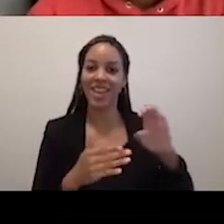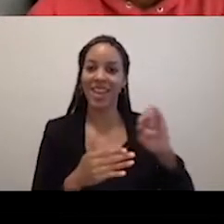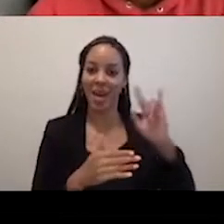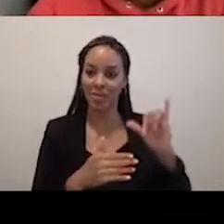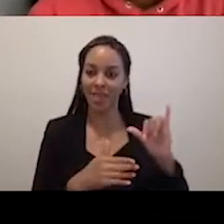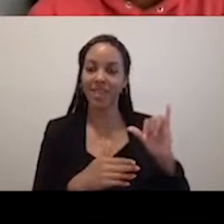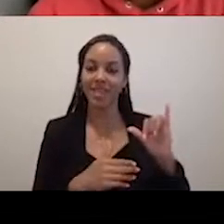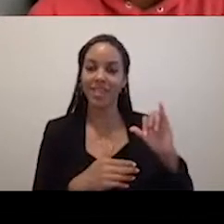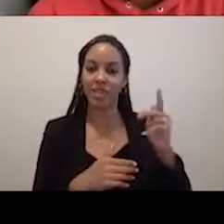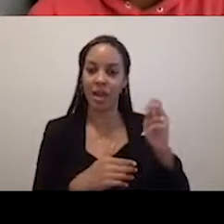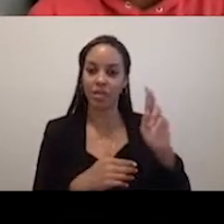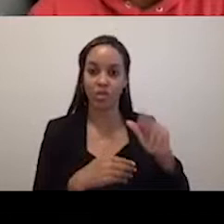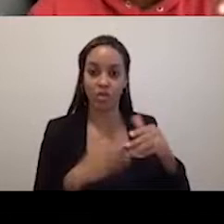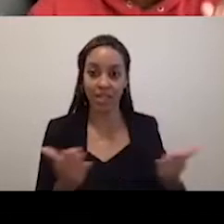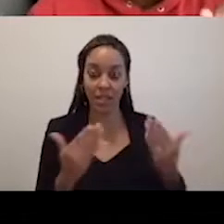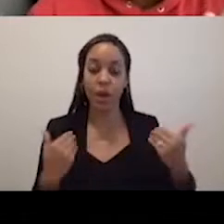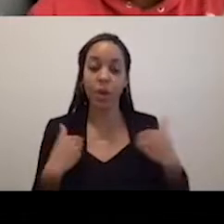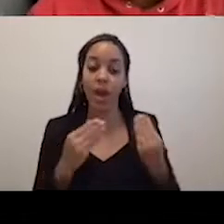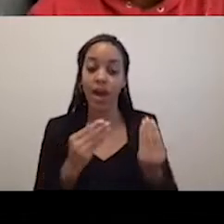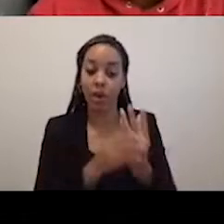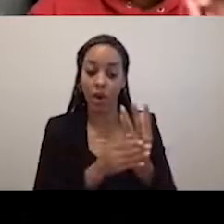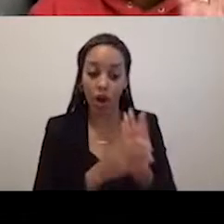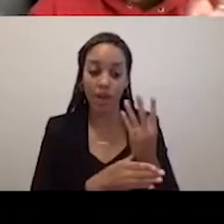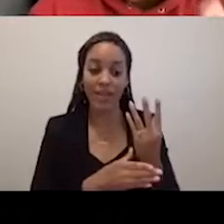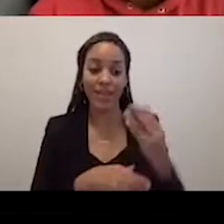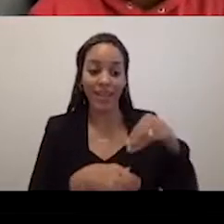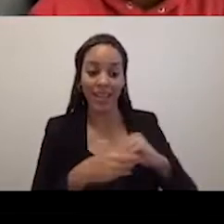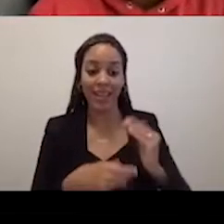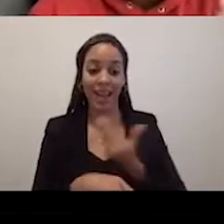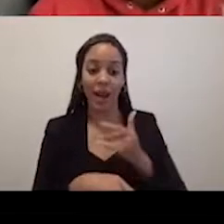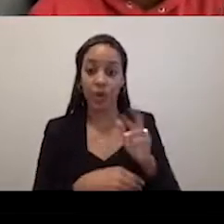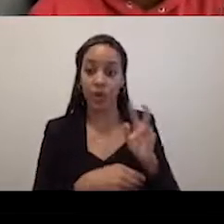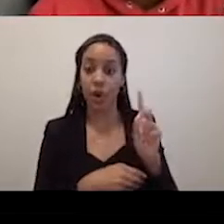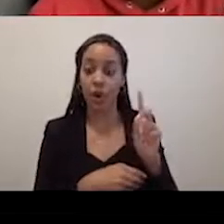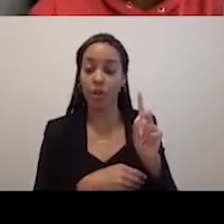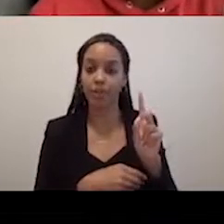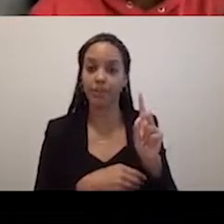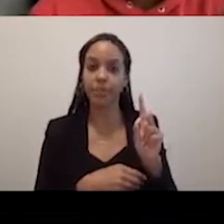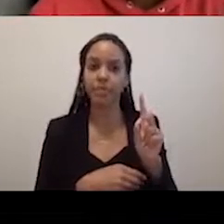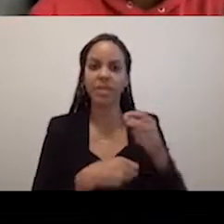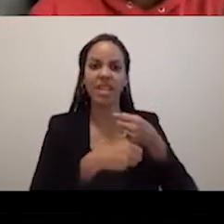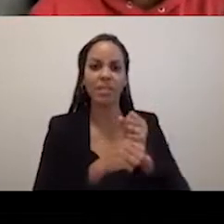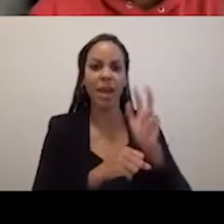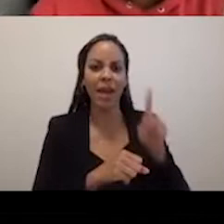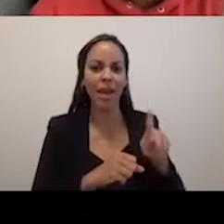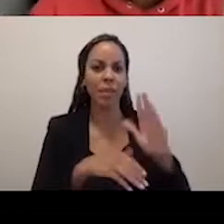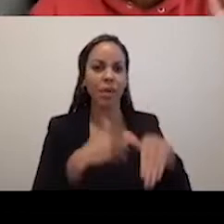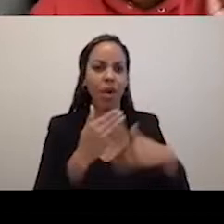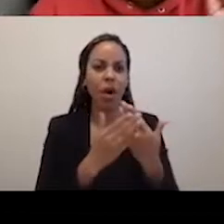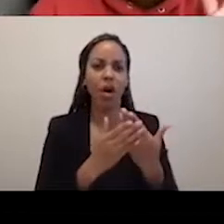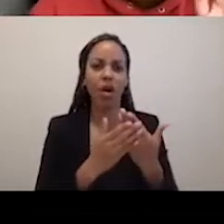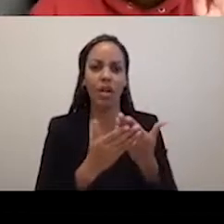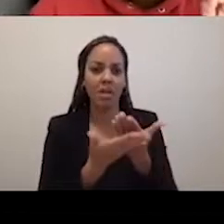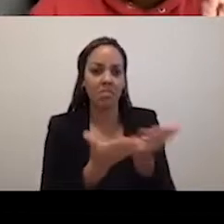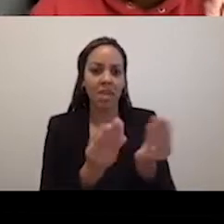have a garden in our yard that is made up of all indigenous plants